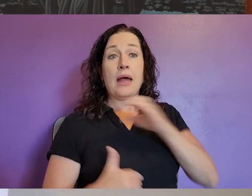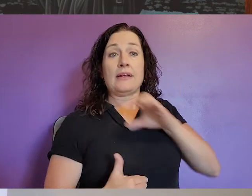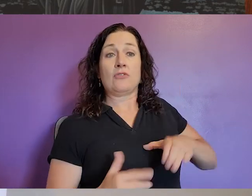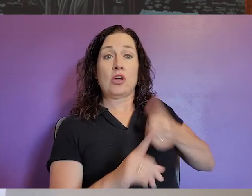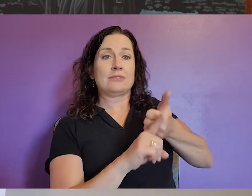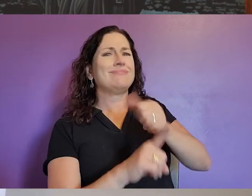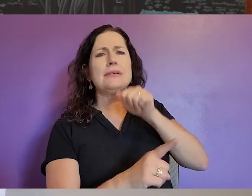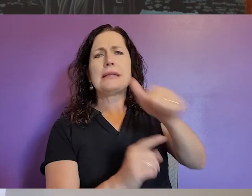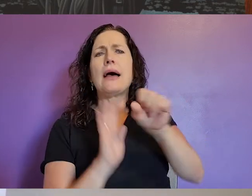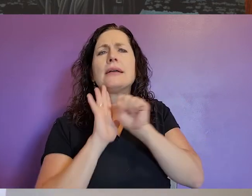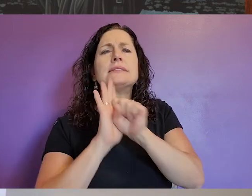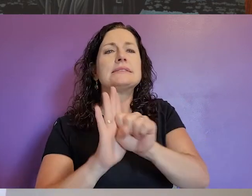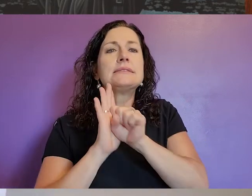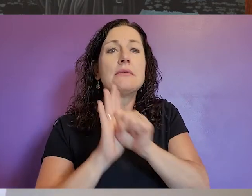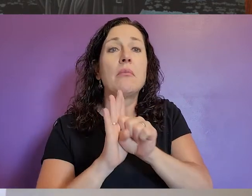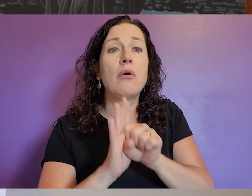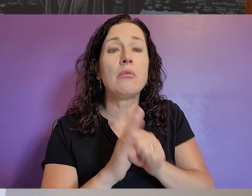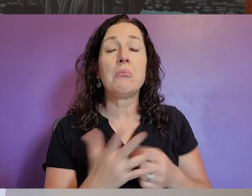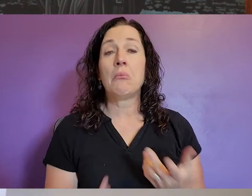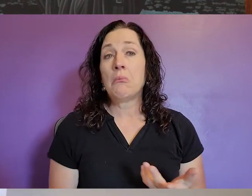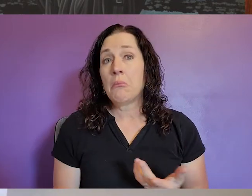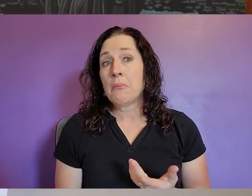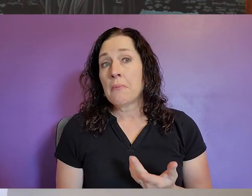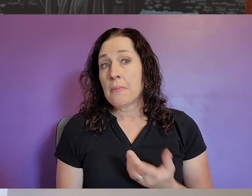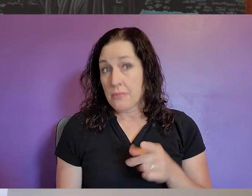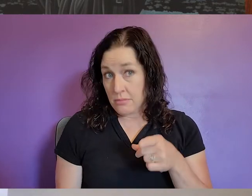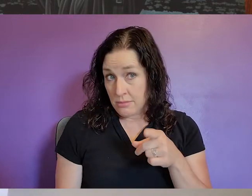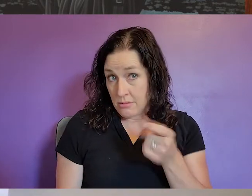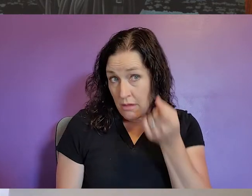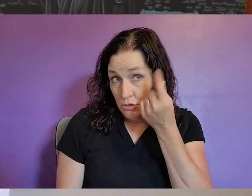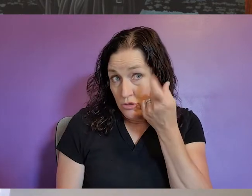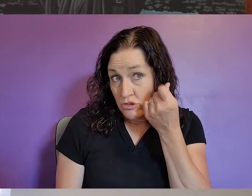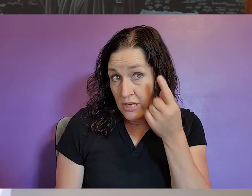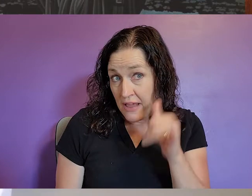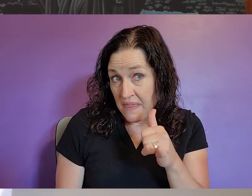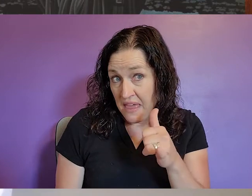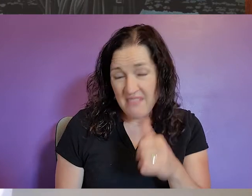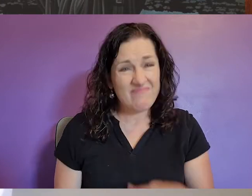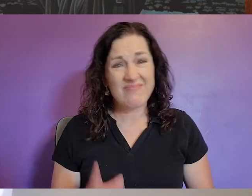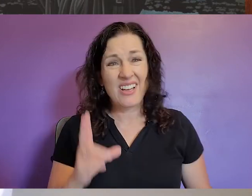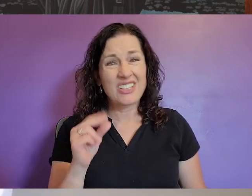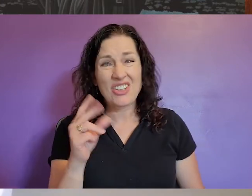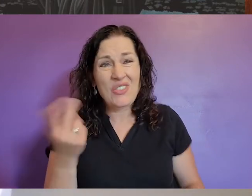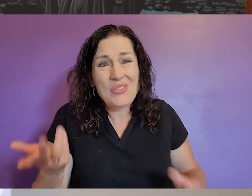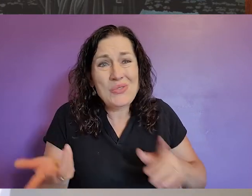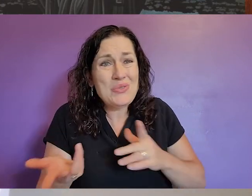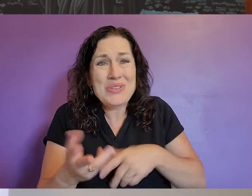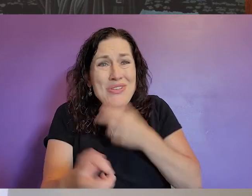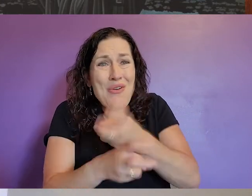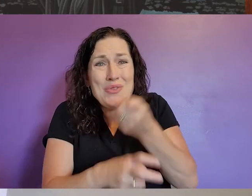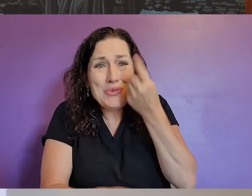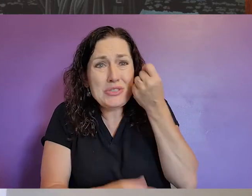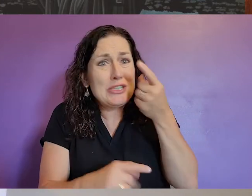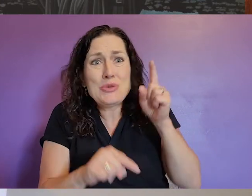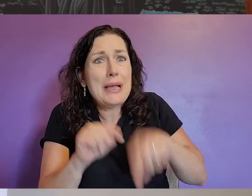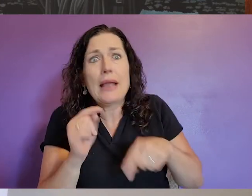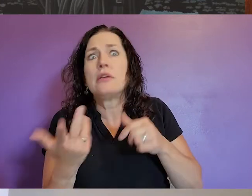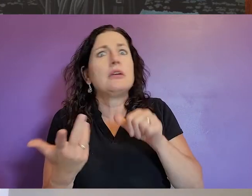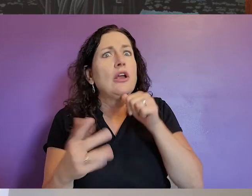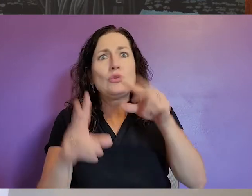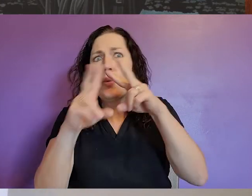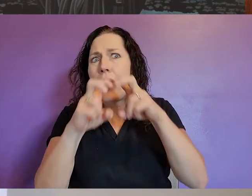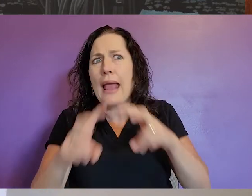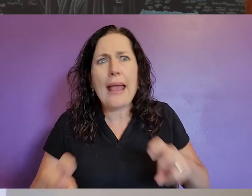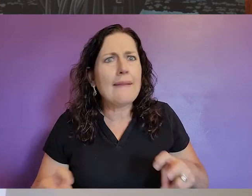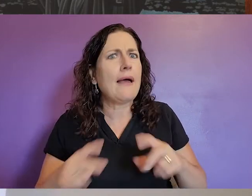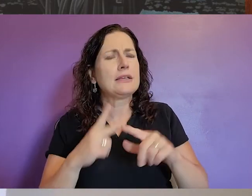of Christ is not a symbol. Can you understand it? No. It's not to be understood. It's not